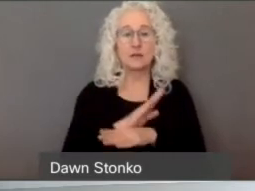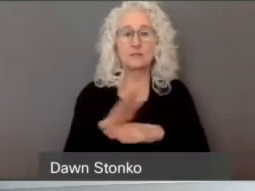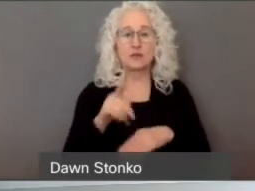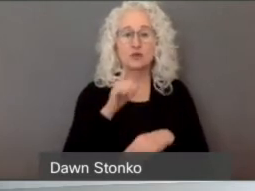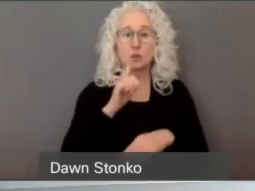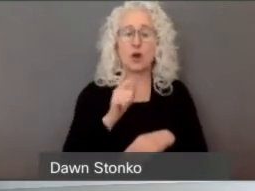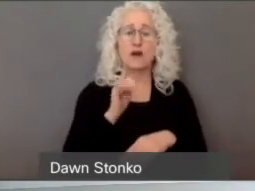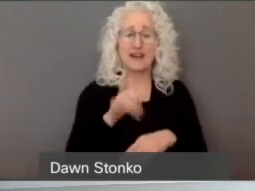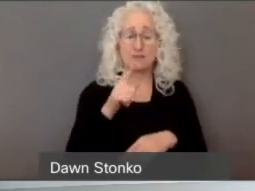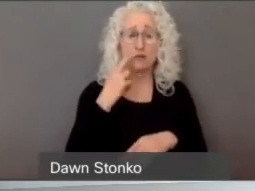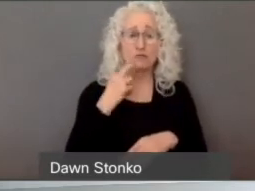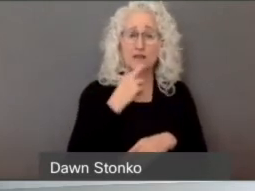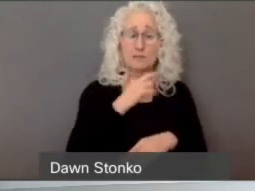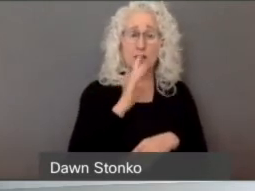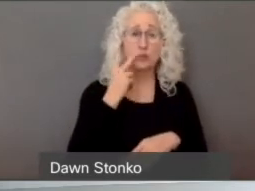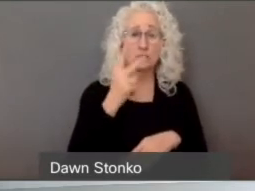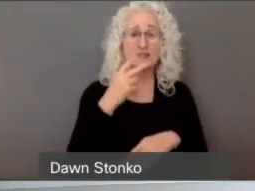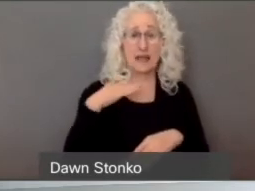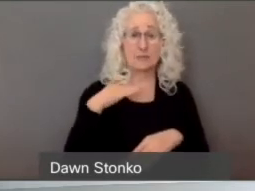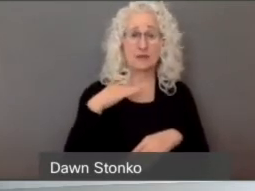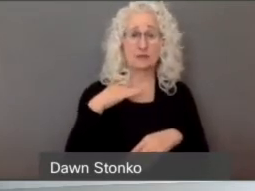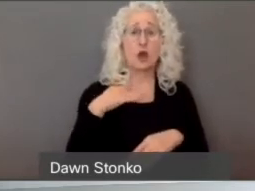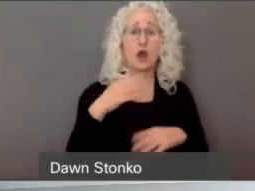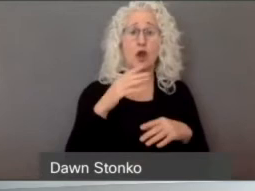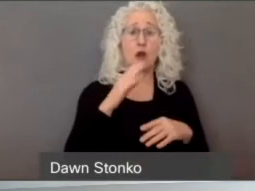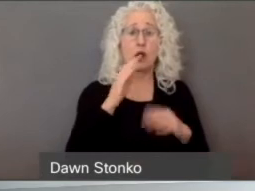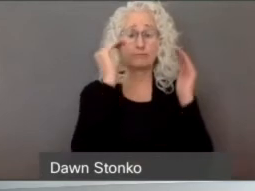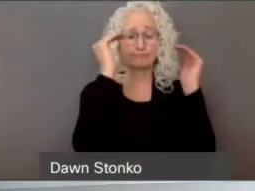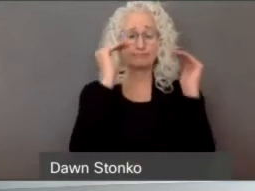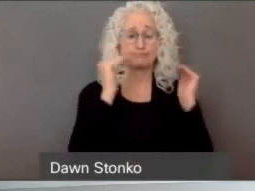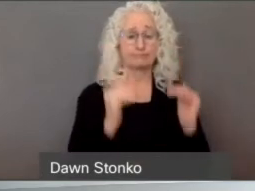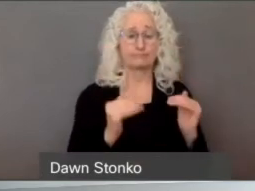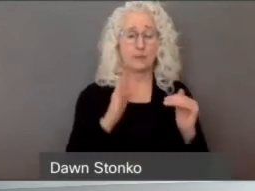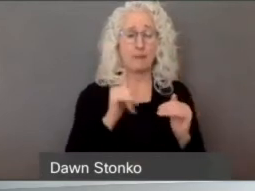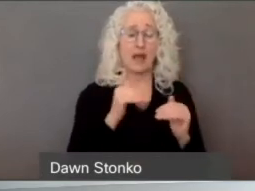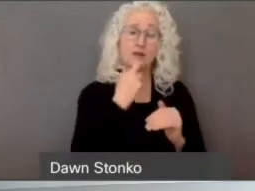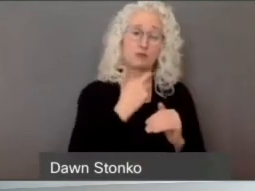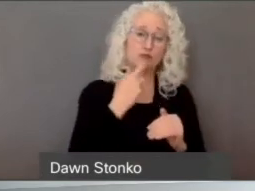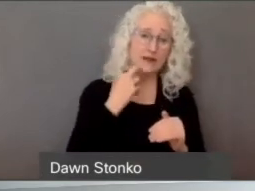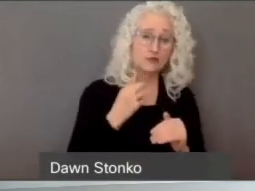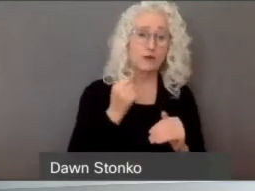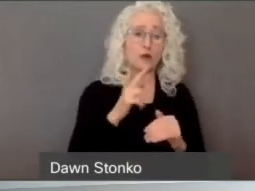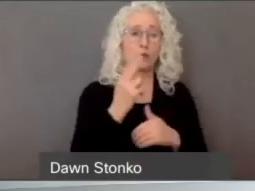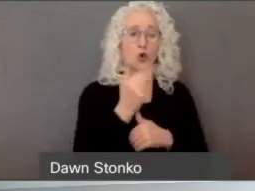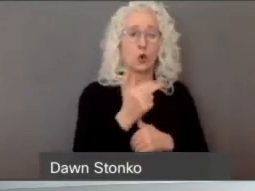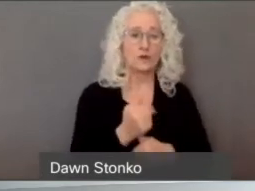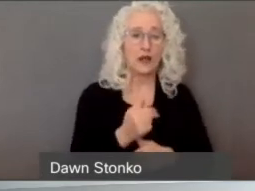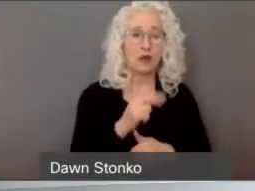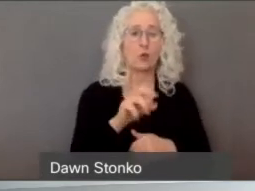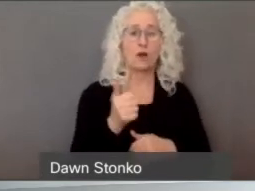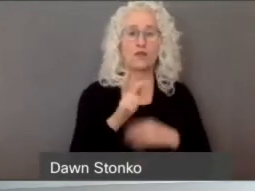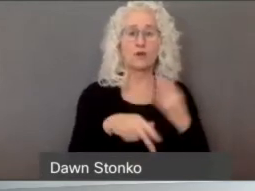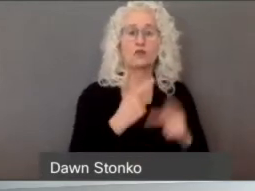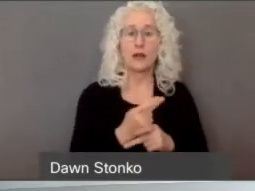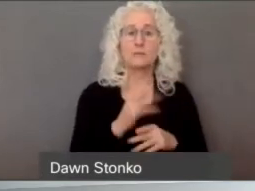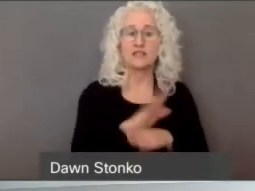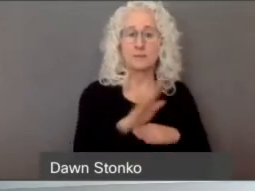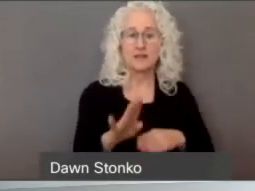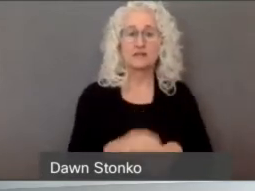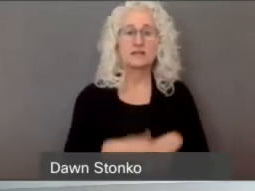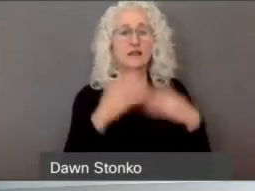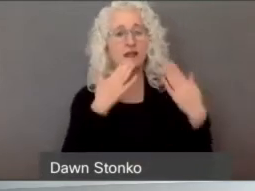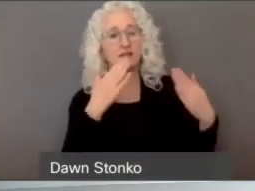see the applications are broken down by restaurant, hotel, or other small business. Thanks, Larry. Thank you,